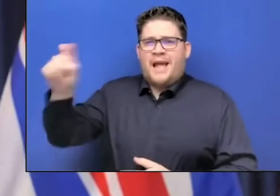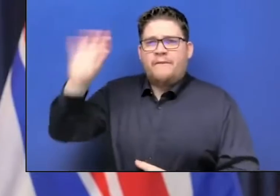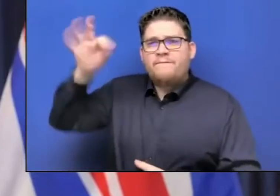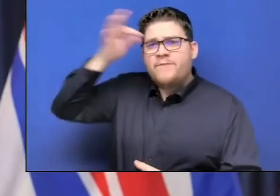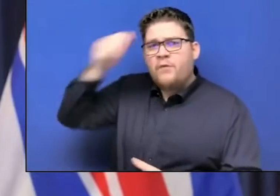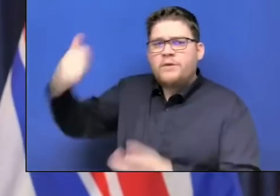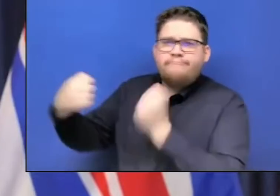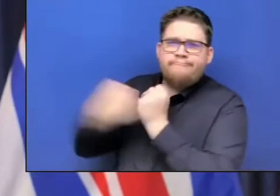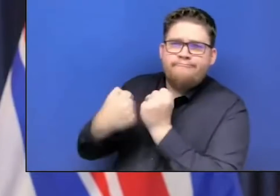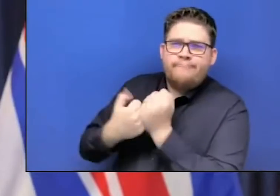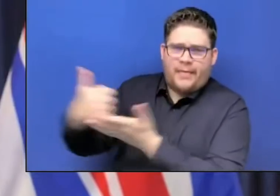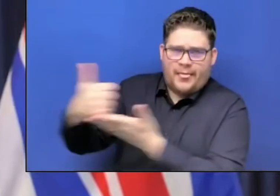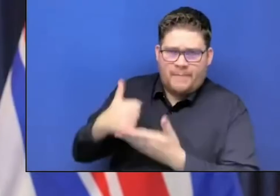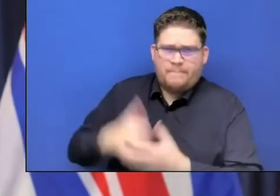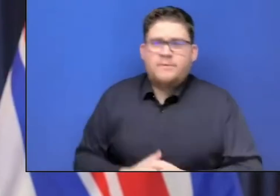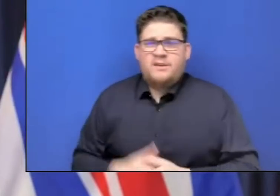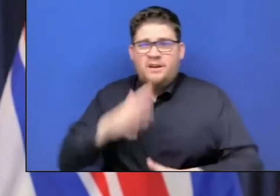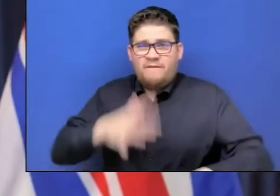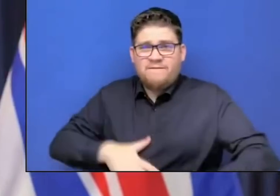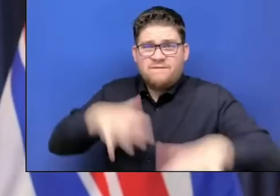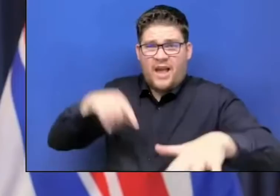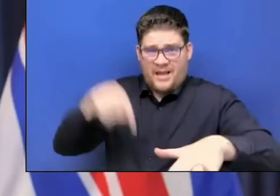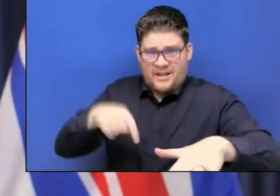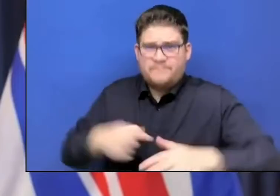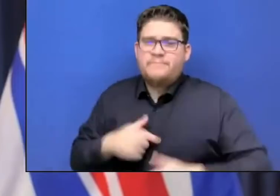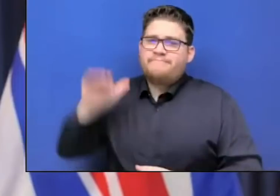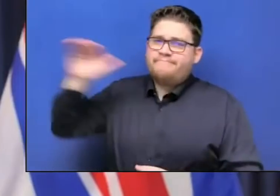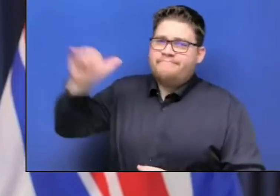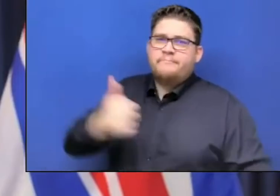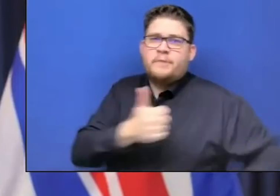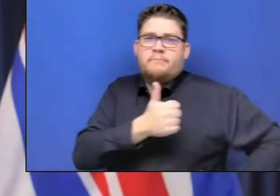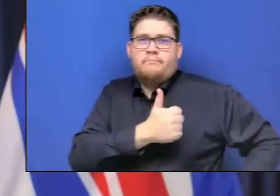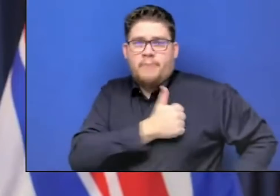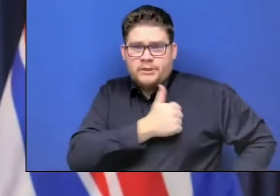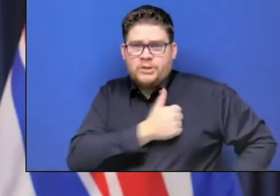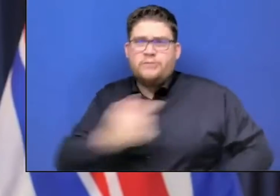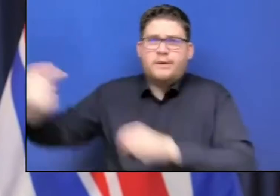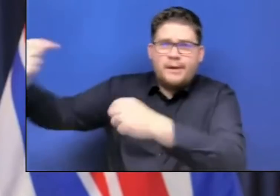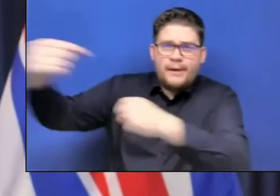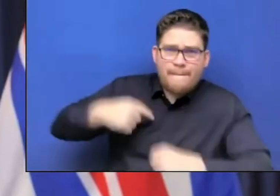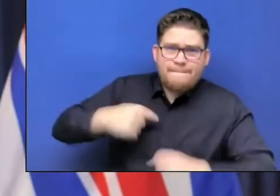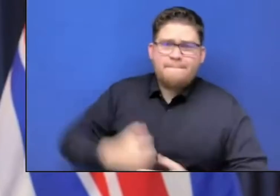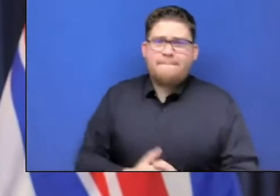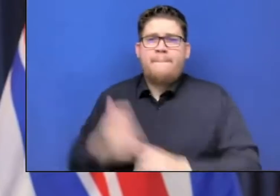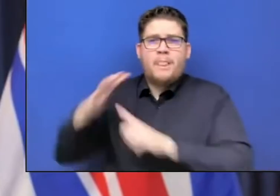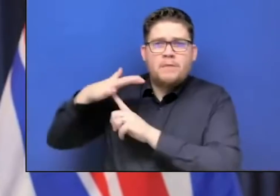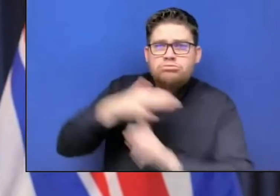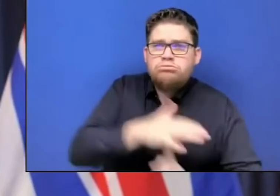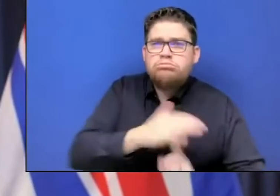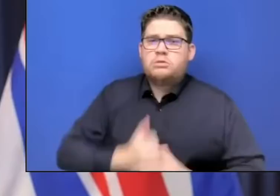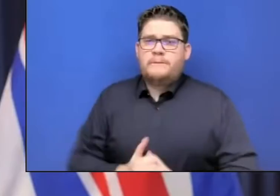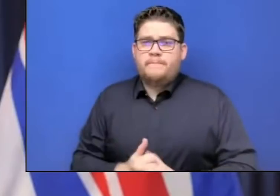general. This includes Canadian Armed Forces, ground and air support. I'd also like to thank all first